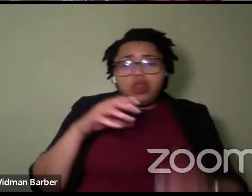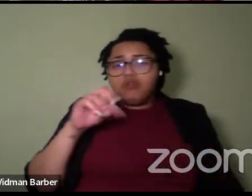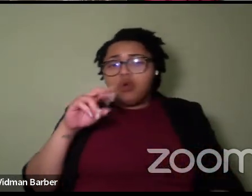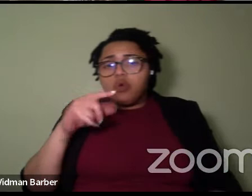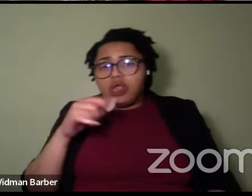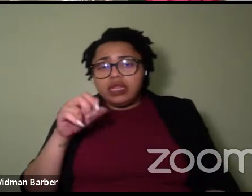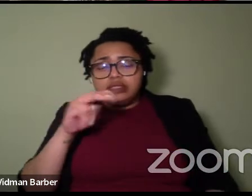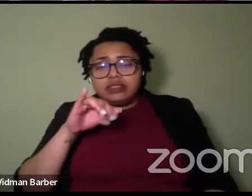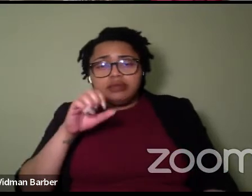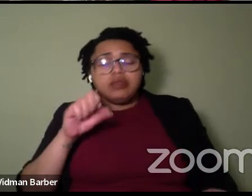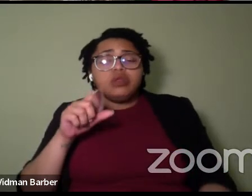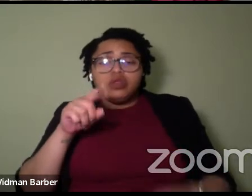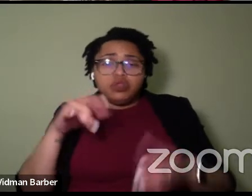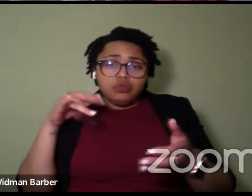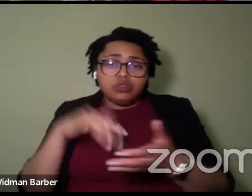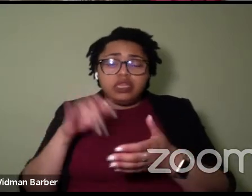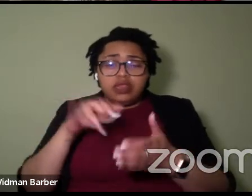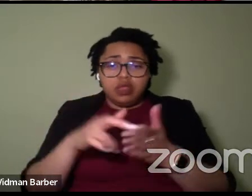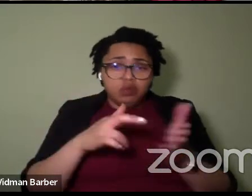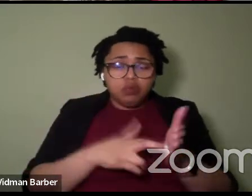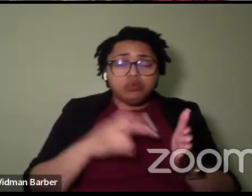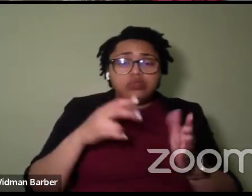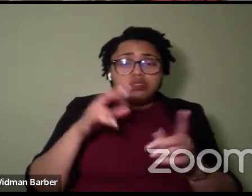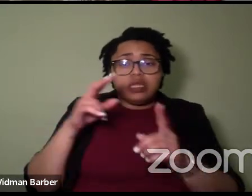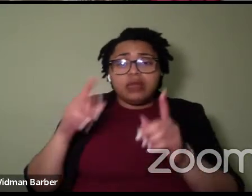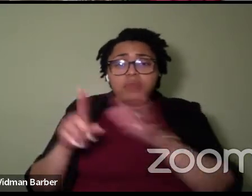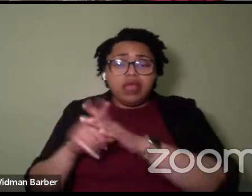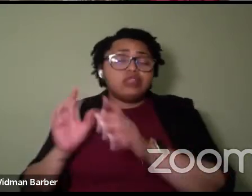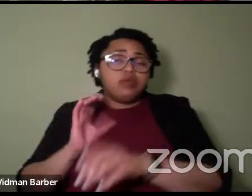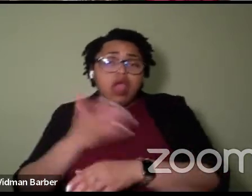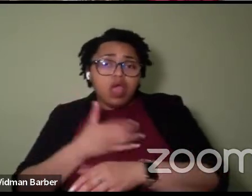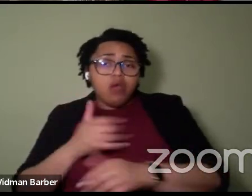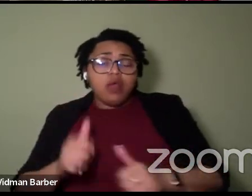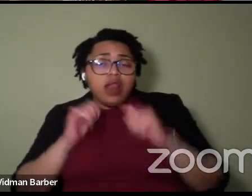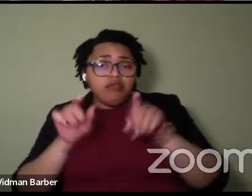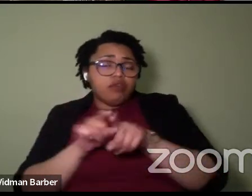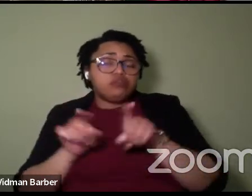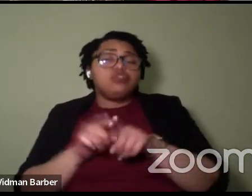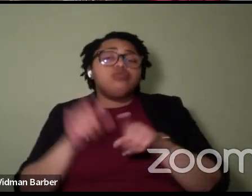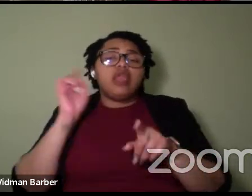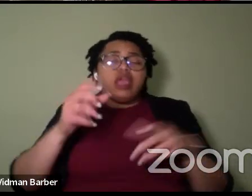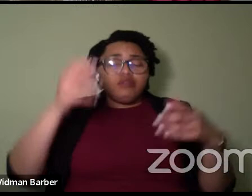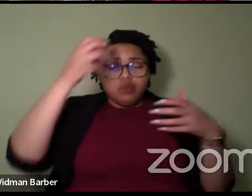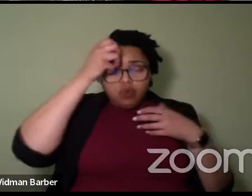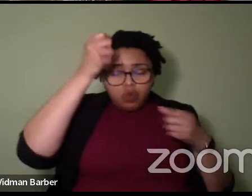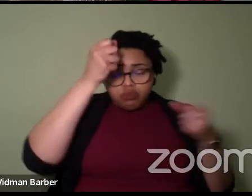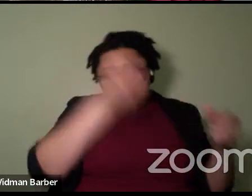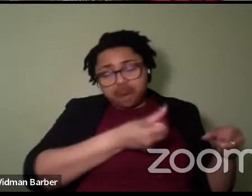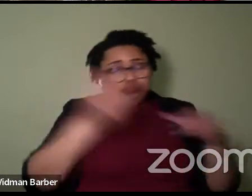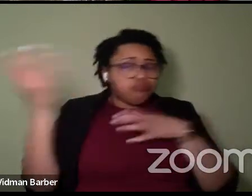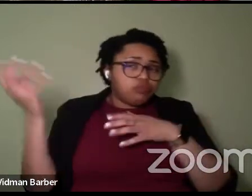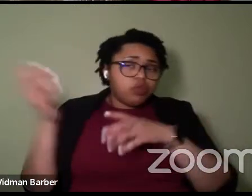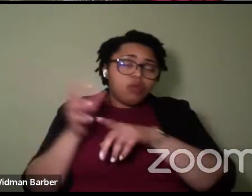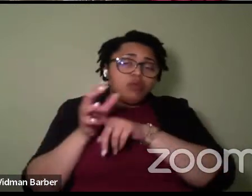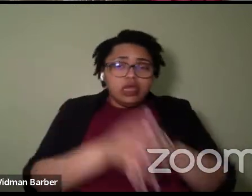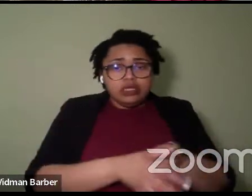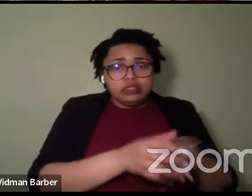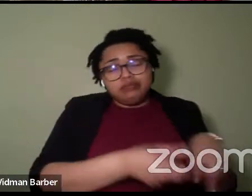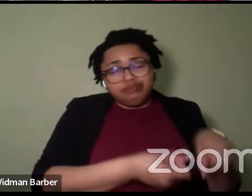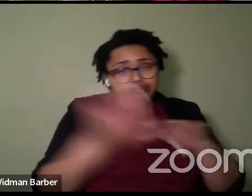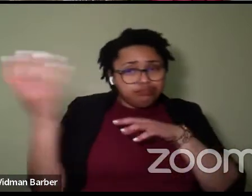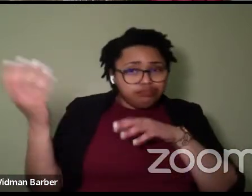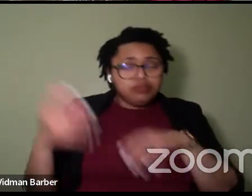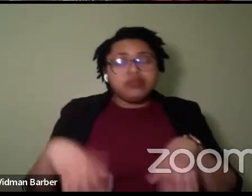apply to us, we have to step away from colonialism. We have to step away from oppression. We have to step away from believing that people